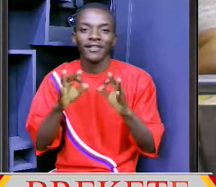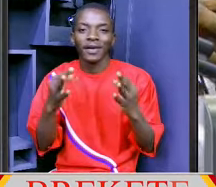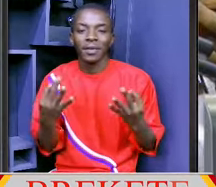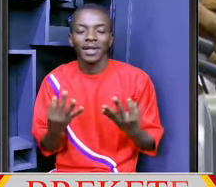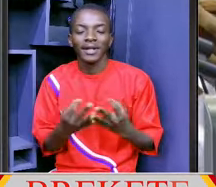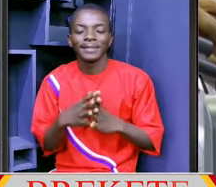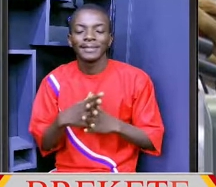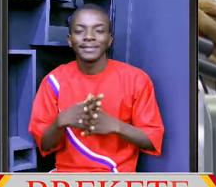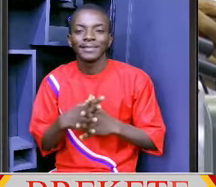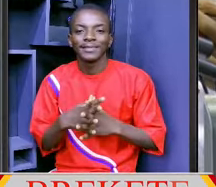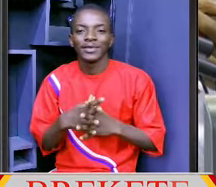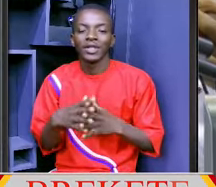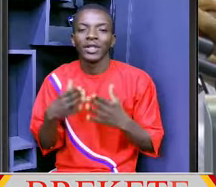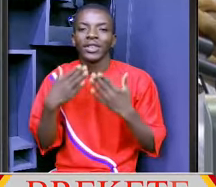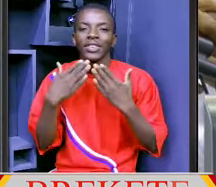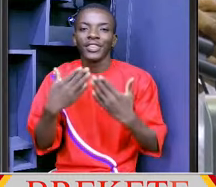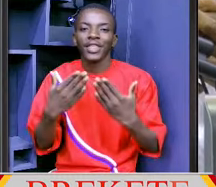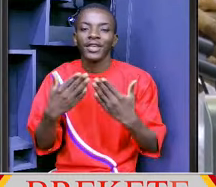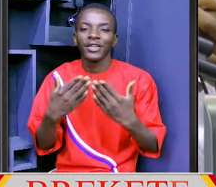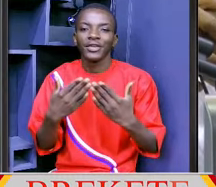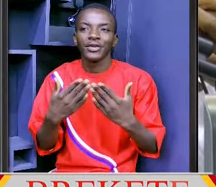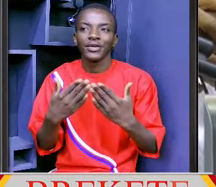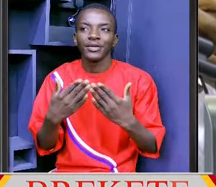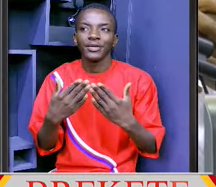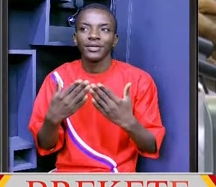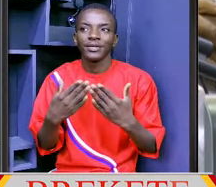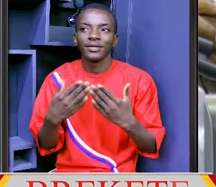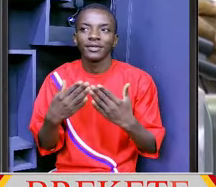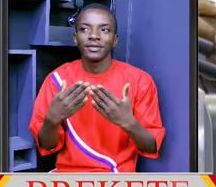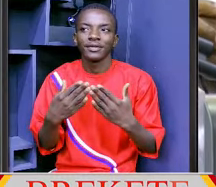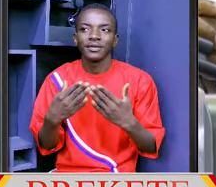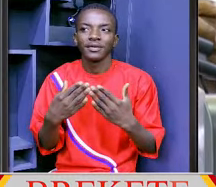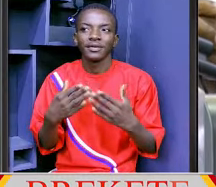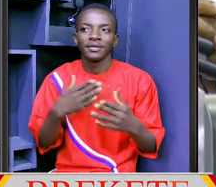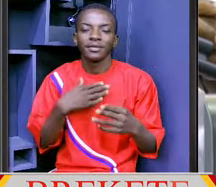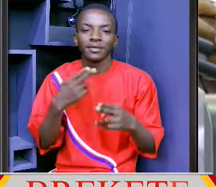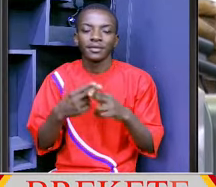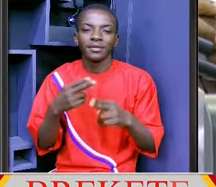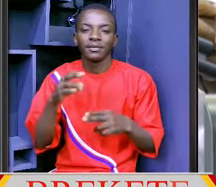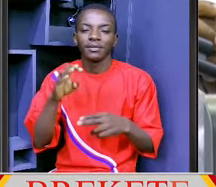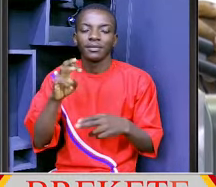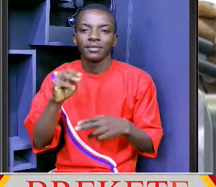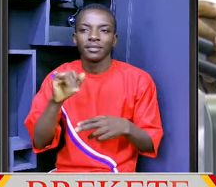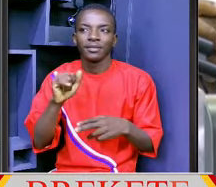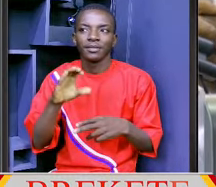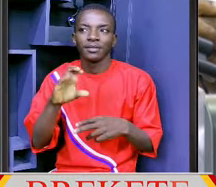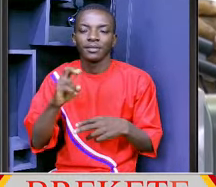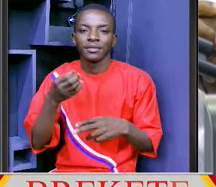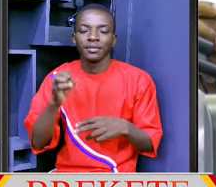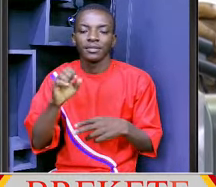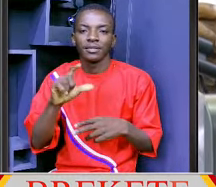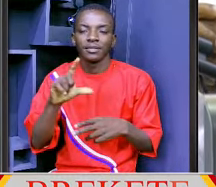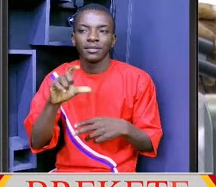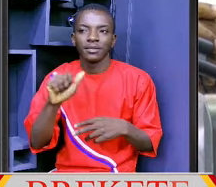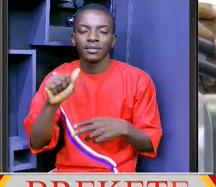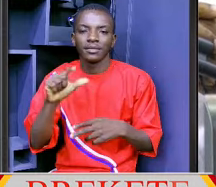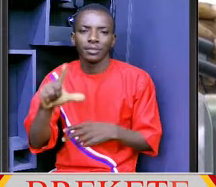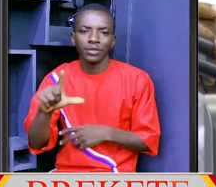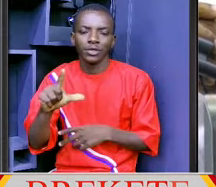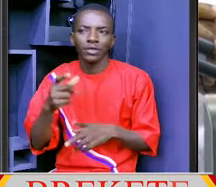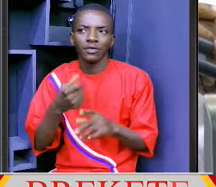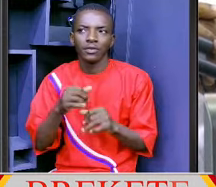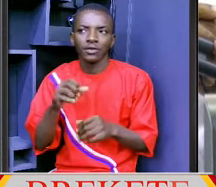family. Mm. We thank you people. My name is Michael Olo. Mm. I'm